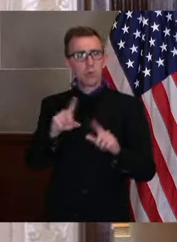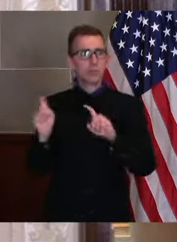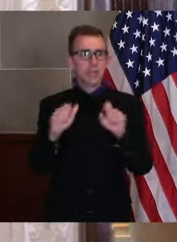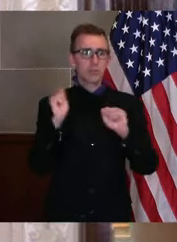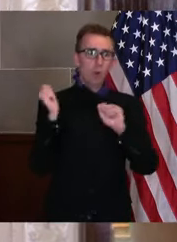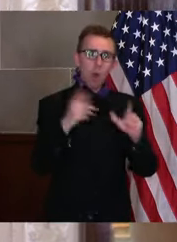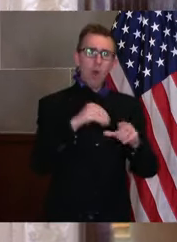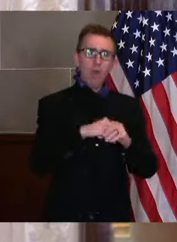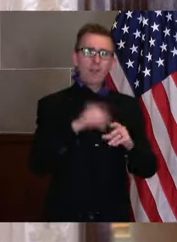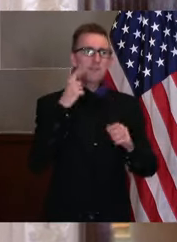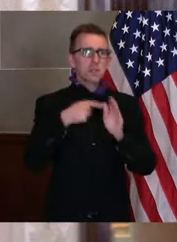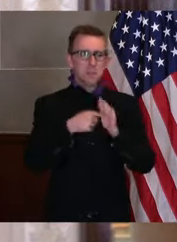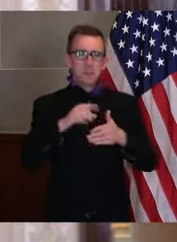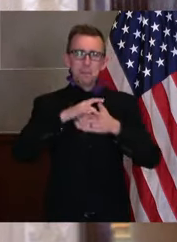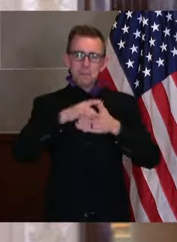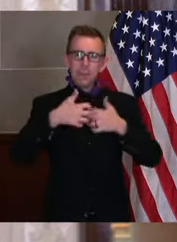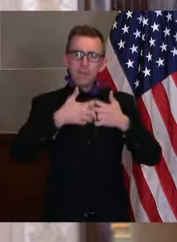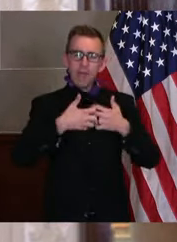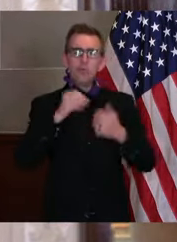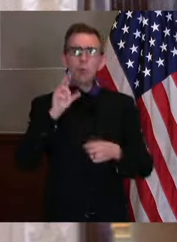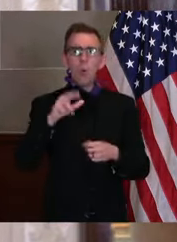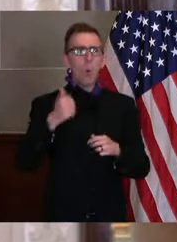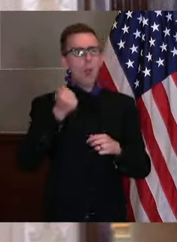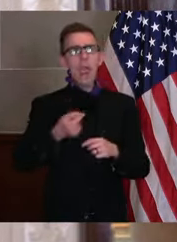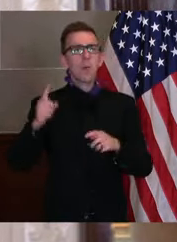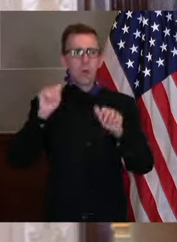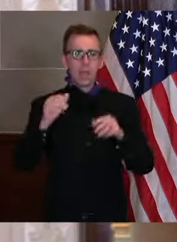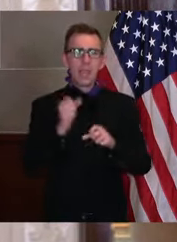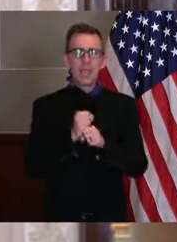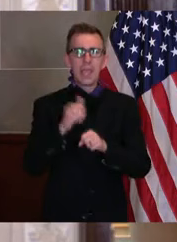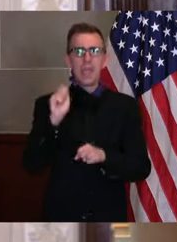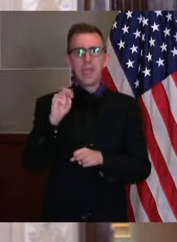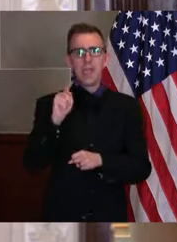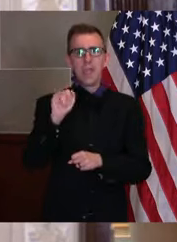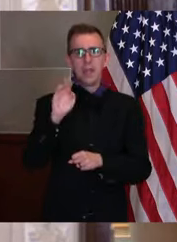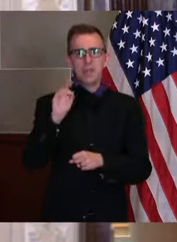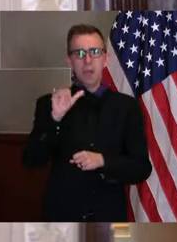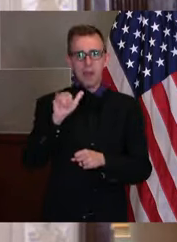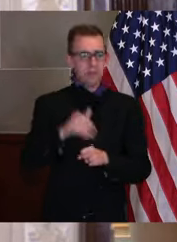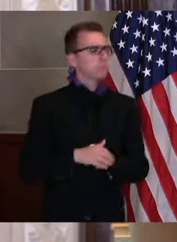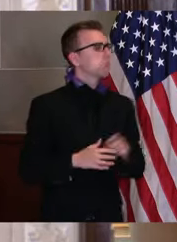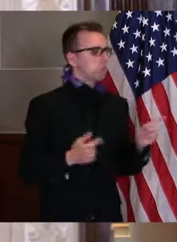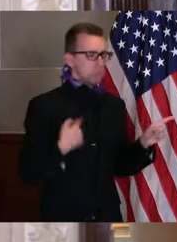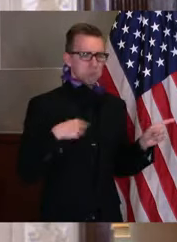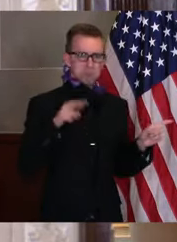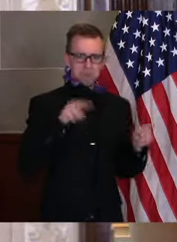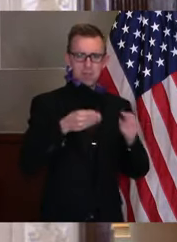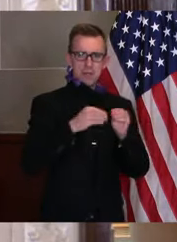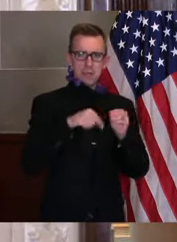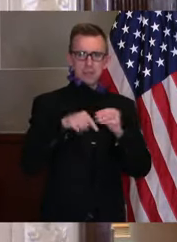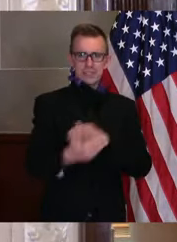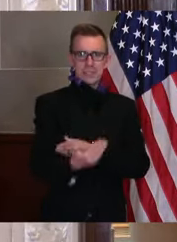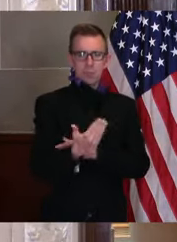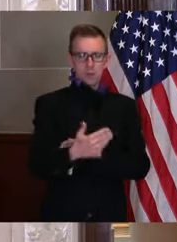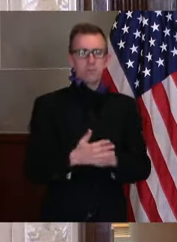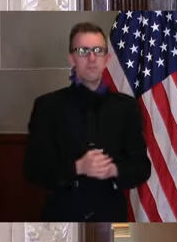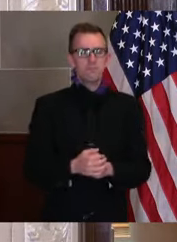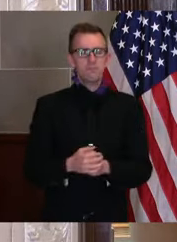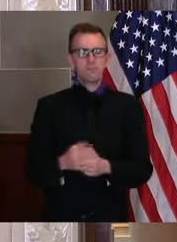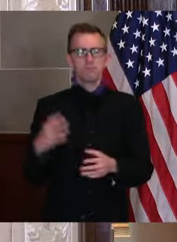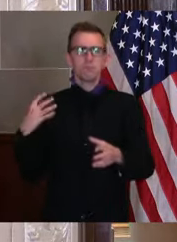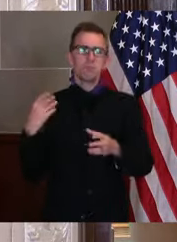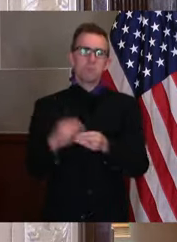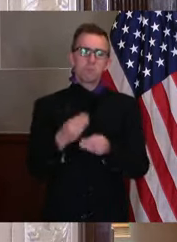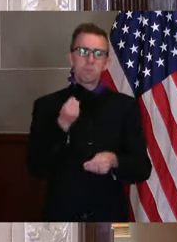in a meat packaging plant, or can anyone get an antibody test? Yeah, so I looked at those numbers this morning. To date in